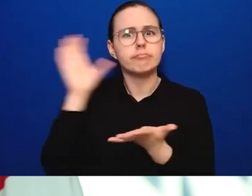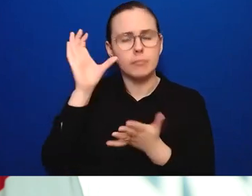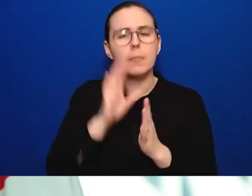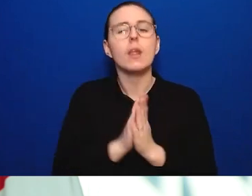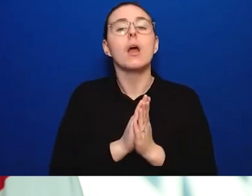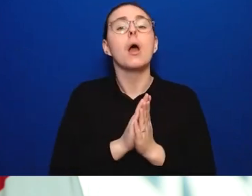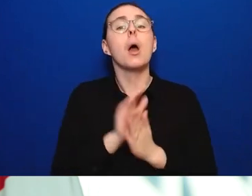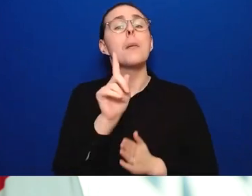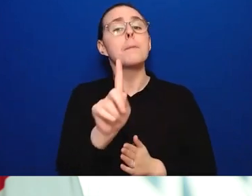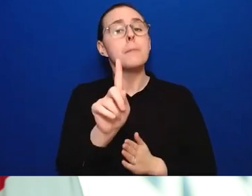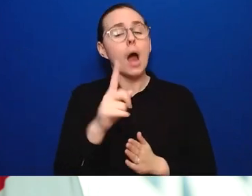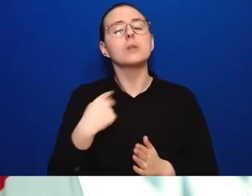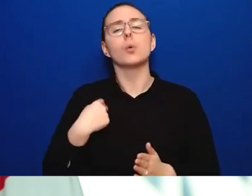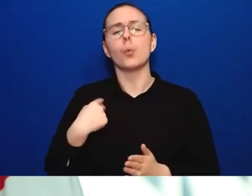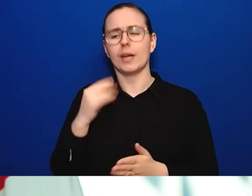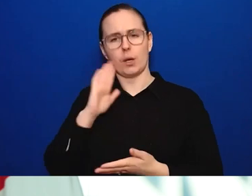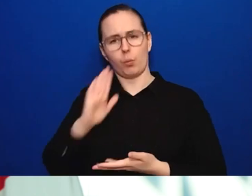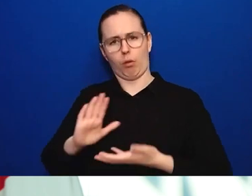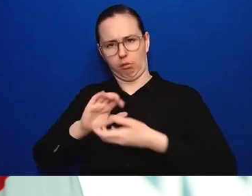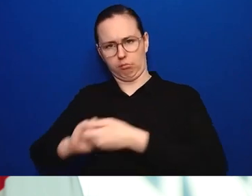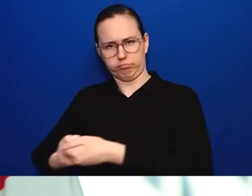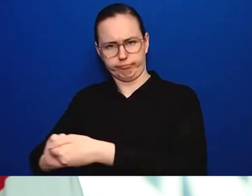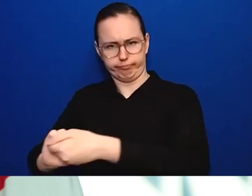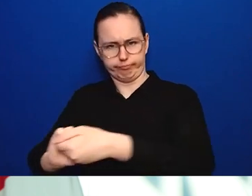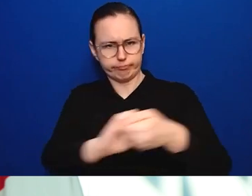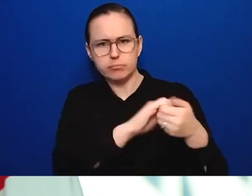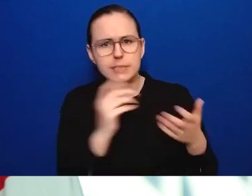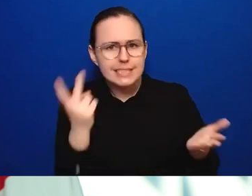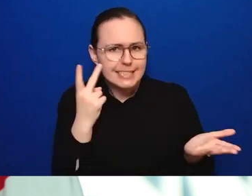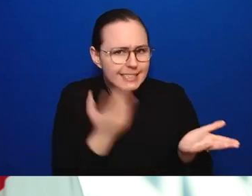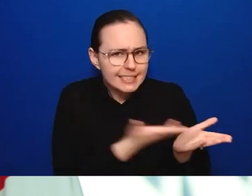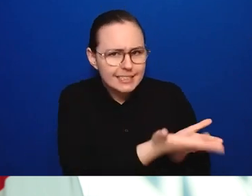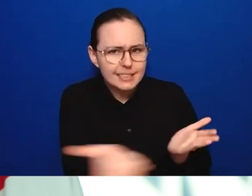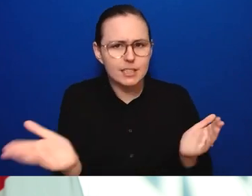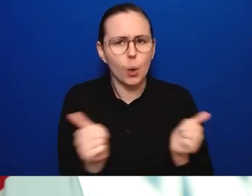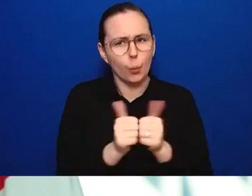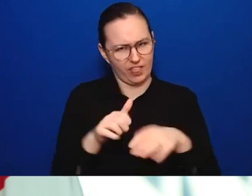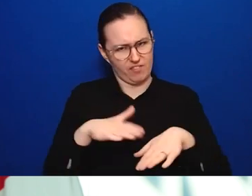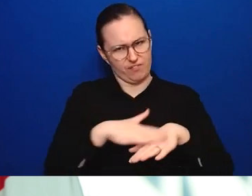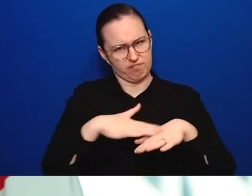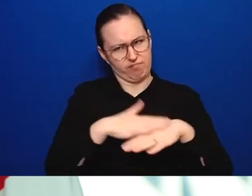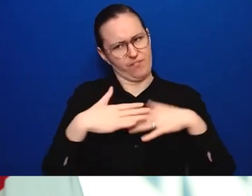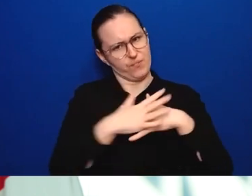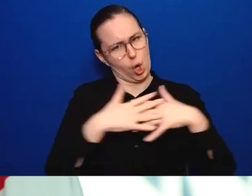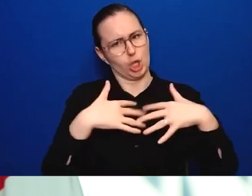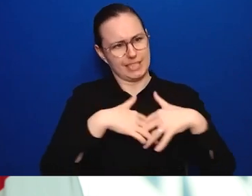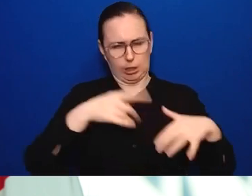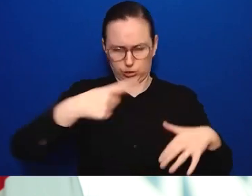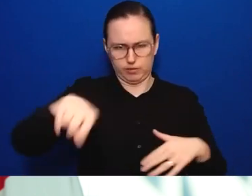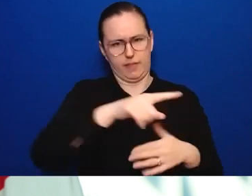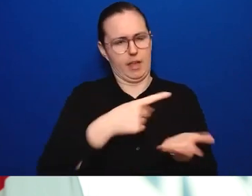consultation with First Nations. You have a follow-up.